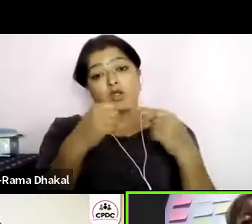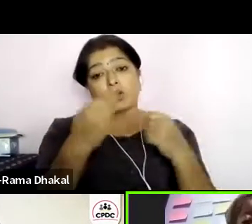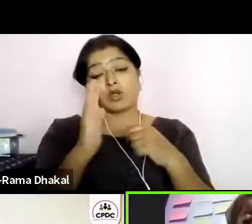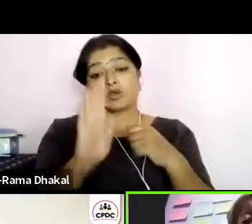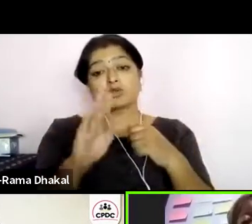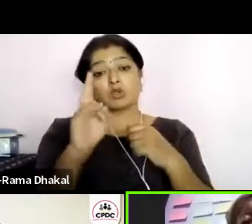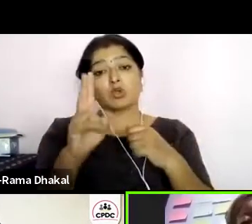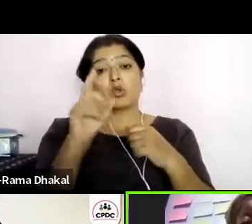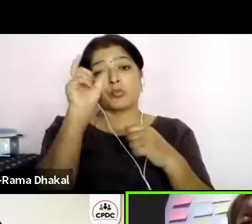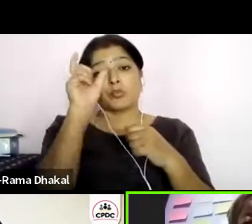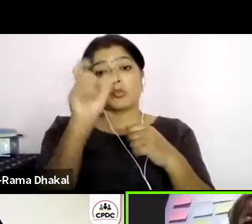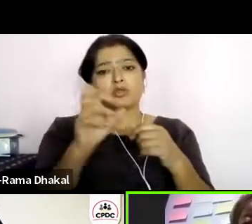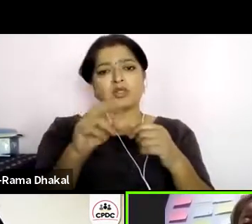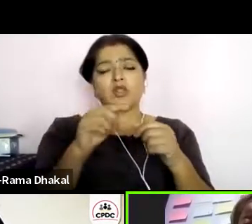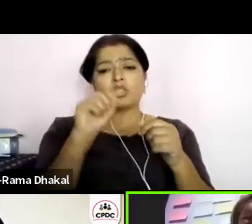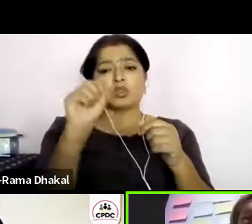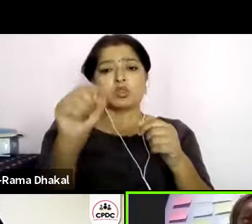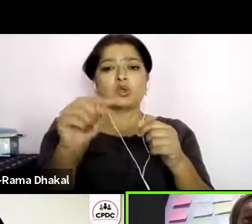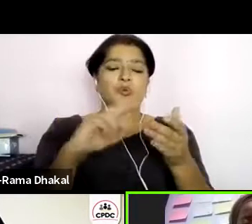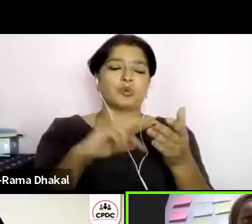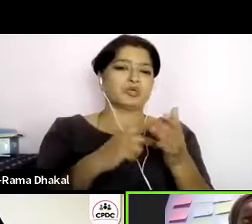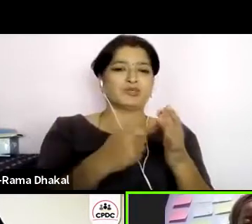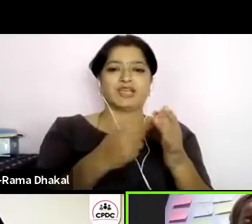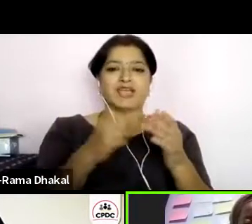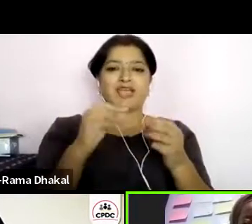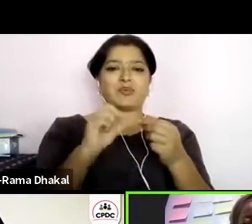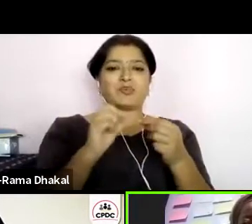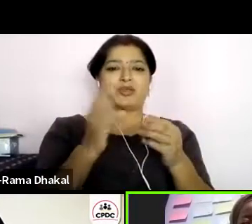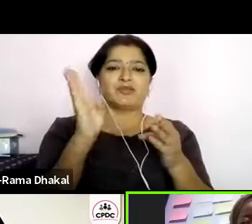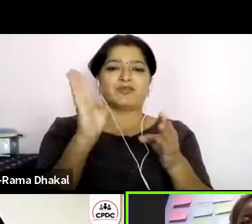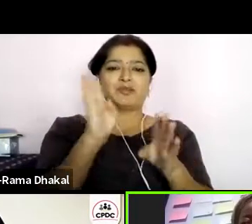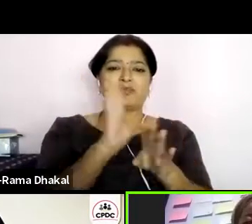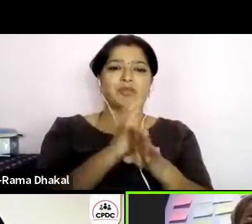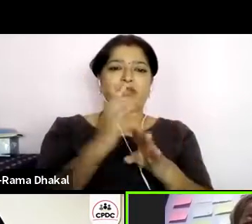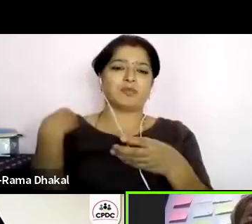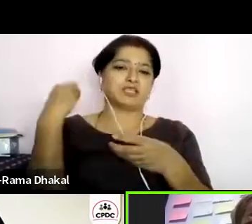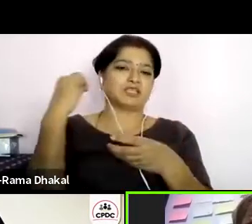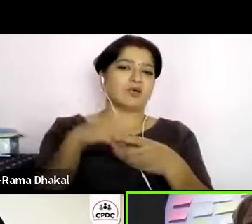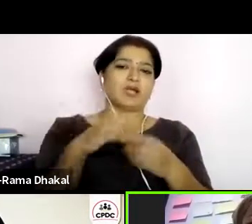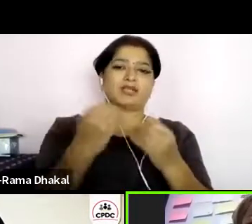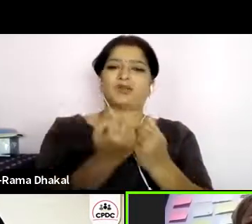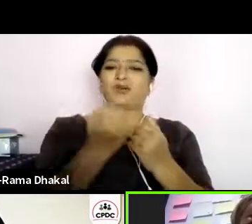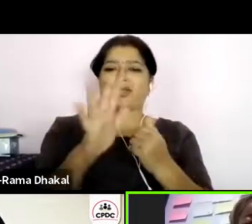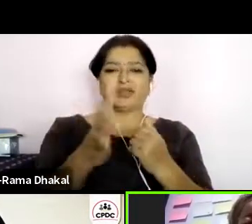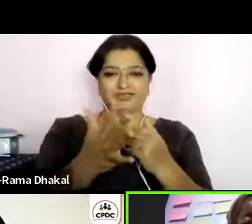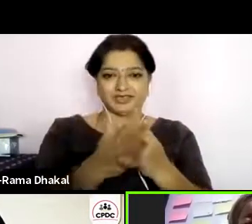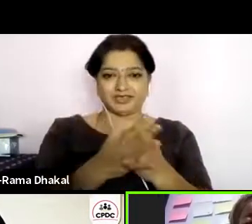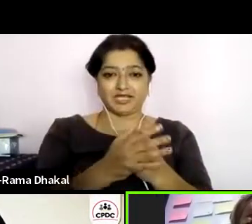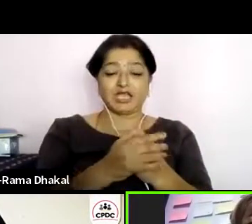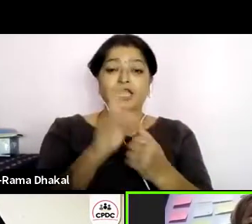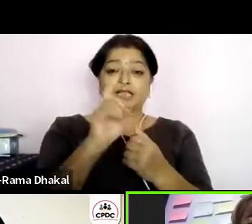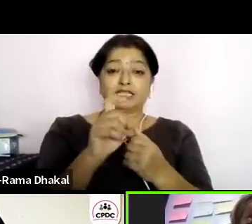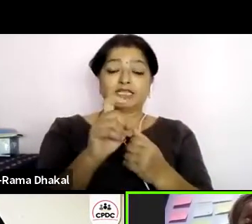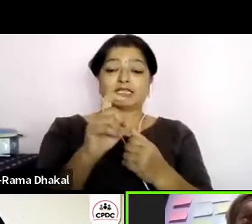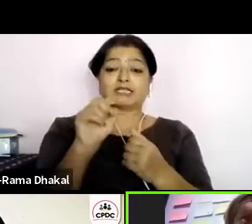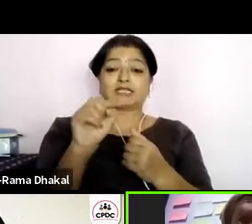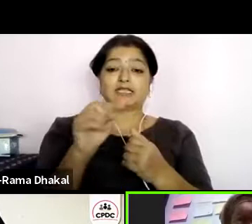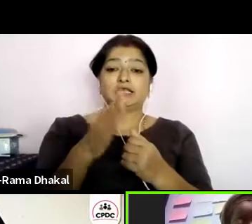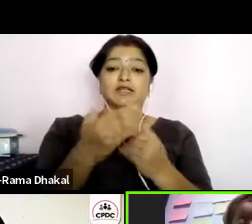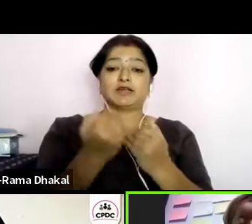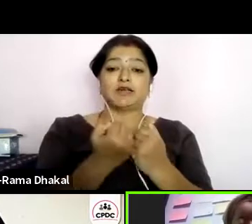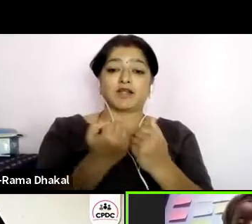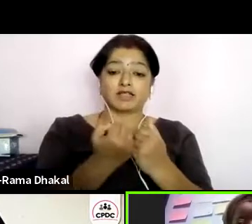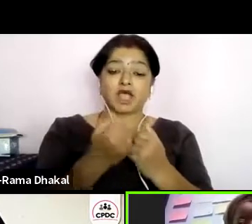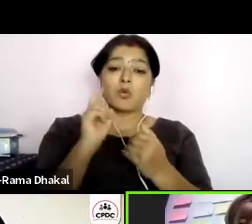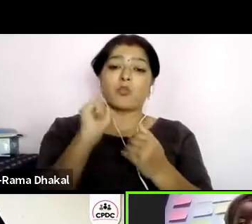not concern their local territories. So I think the government really has to look into involving the local people when it